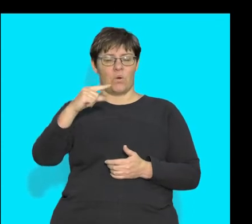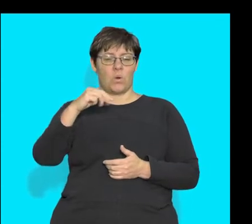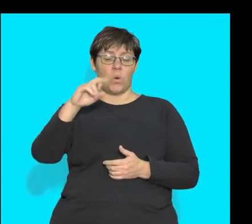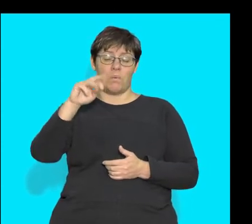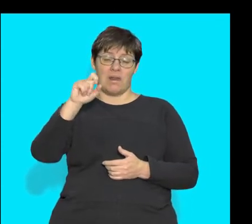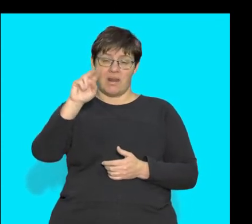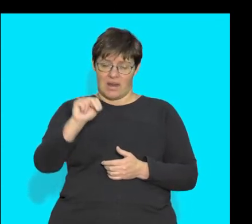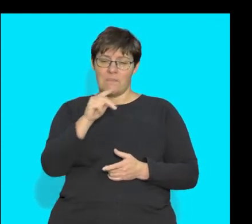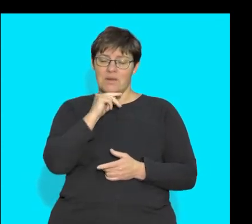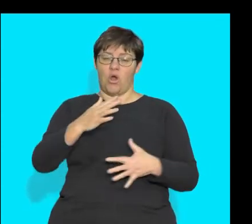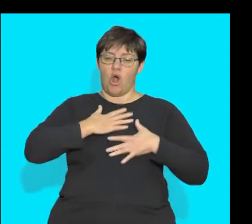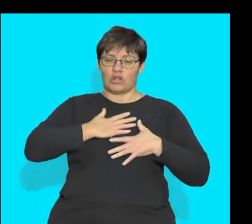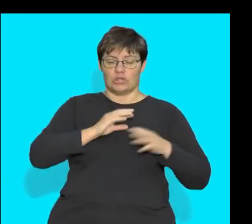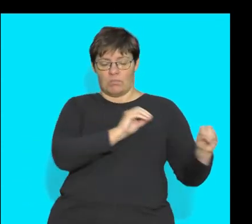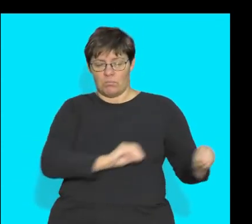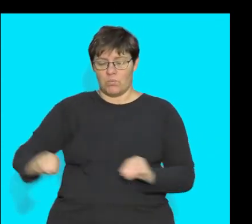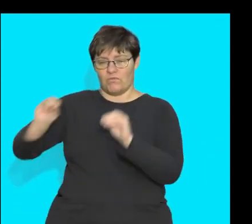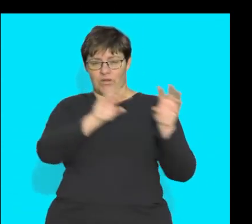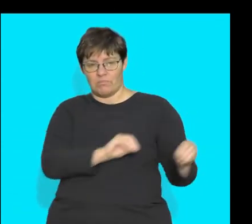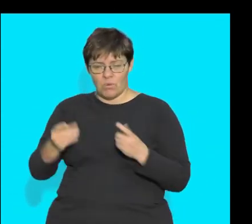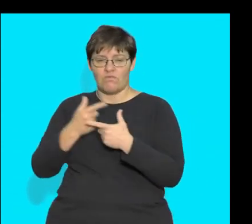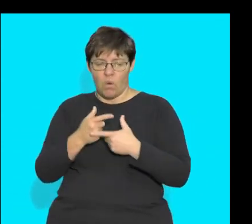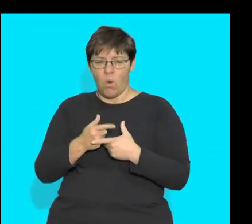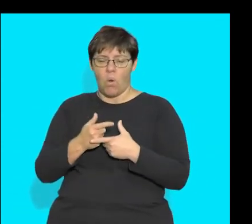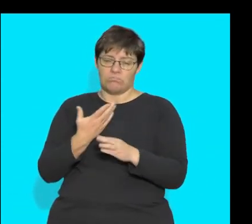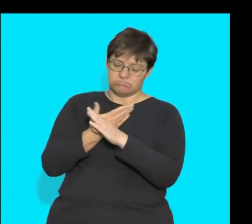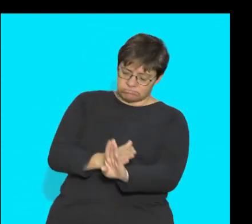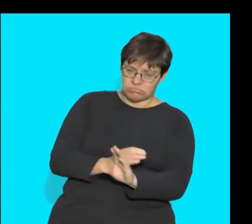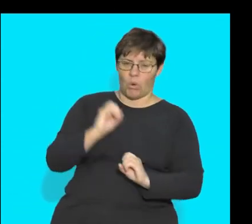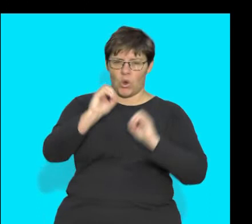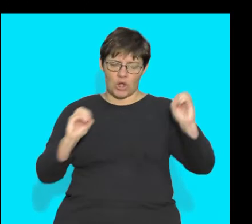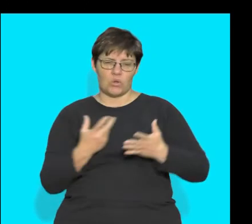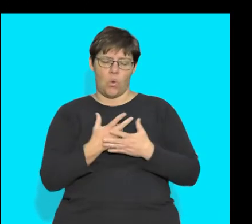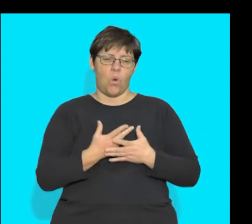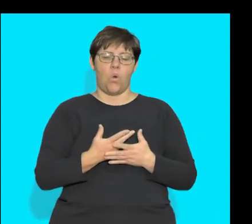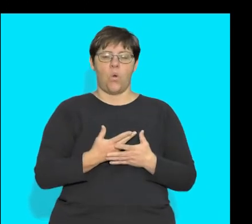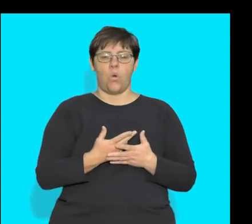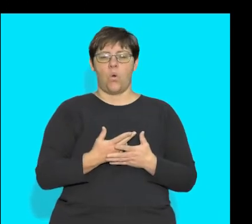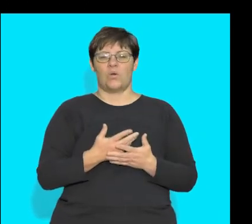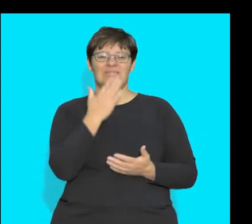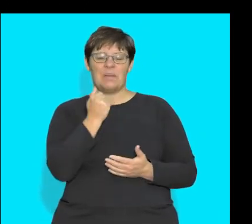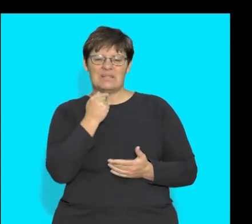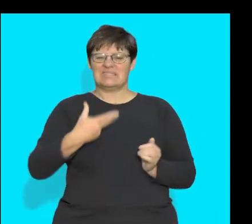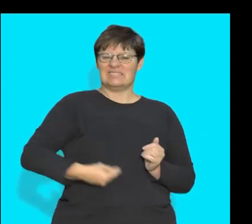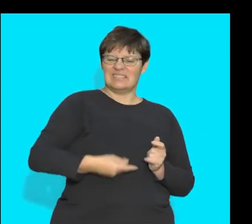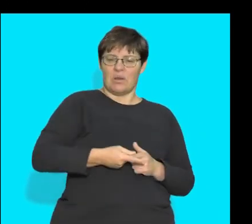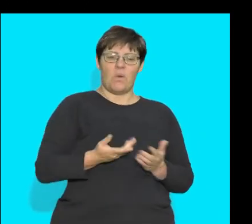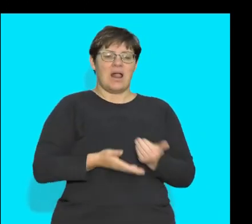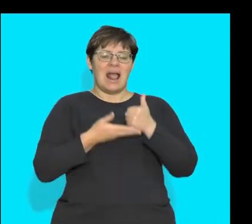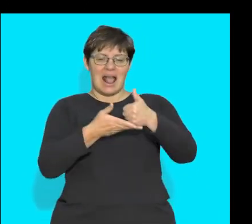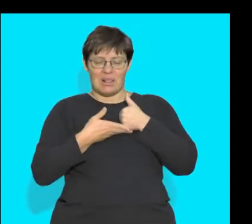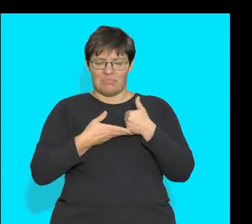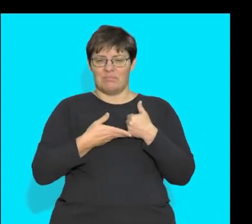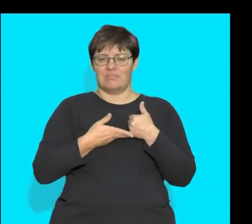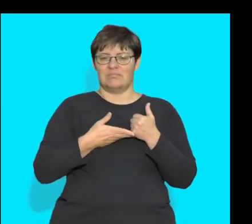to transport oxygen, or blood clotting proteins, or insulin that you need to help you with your sugar.